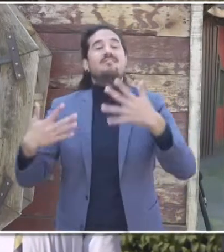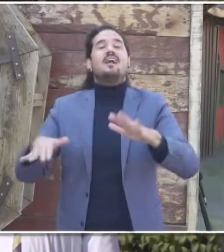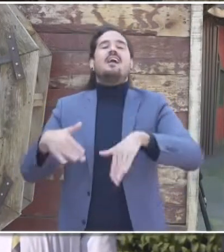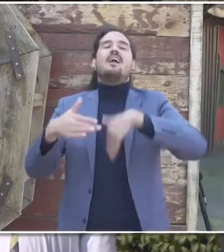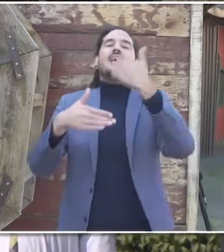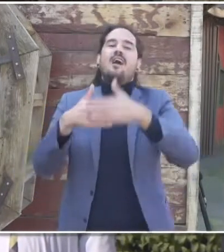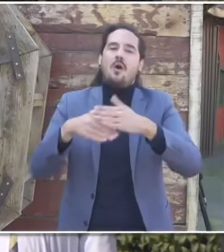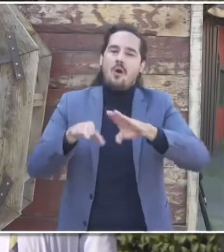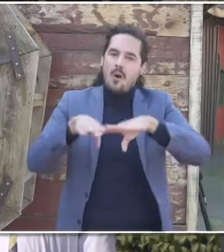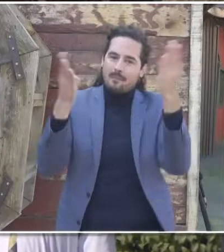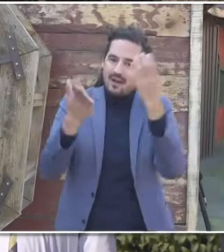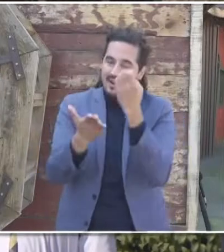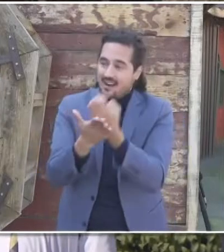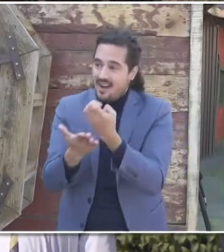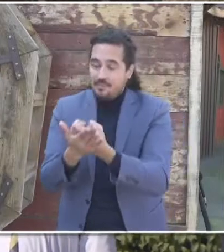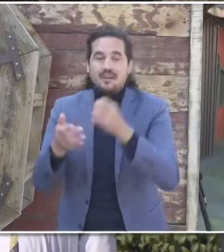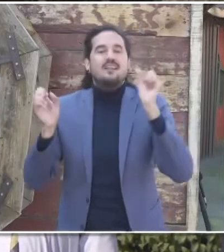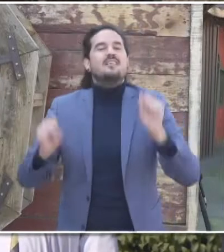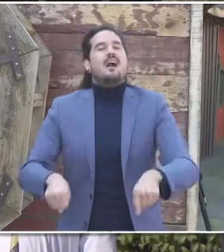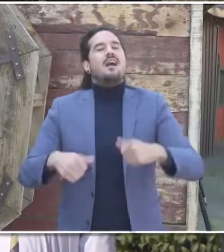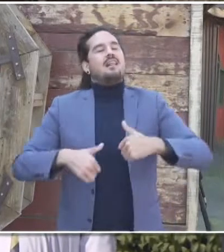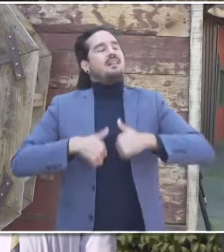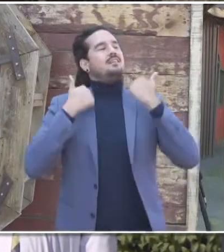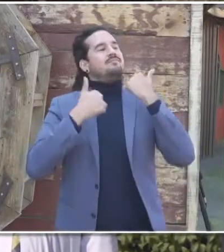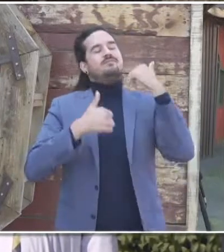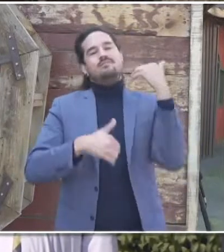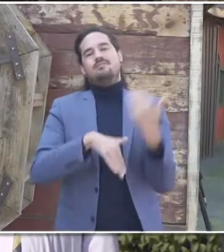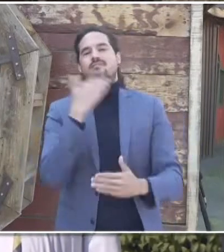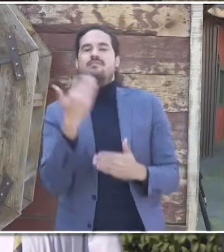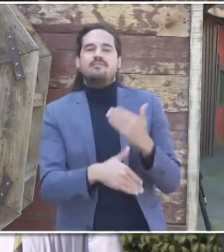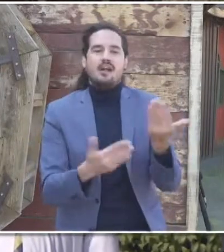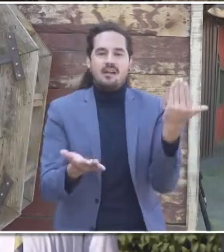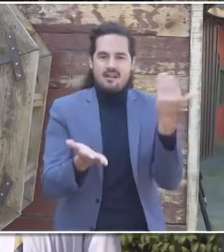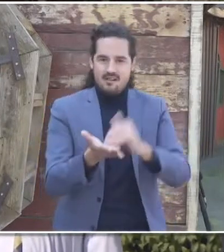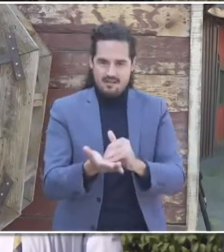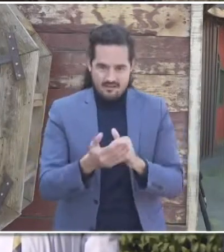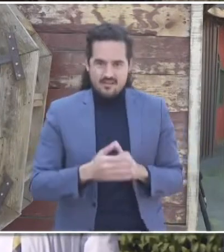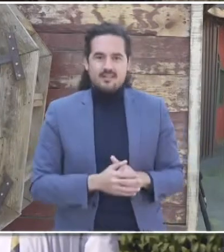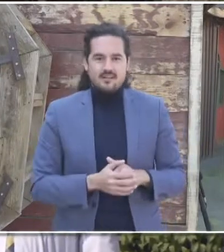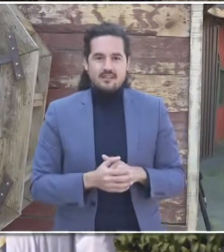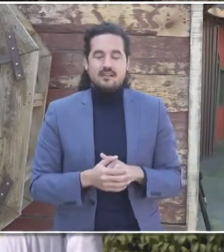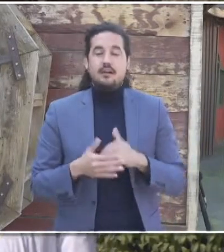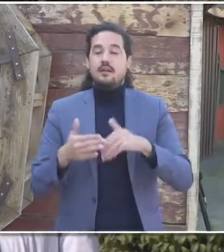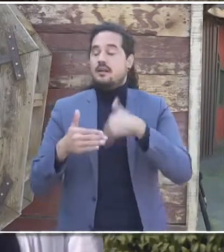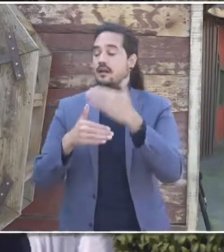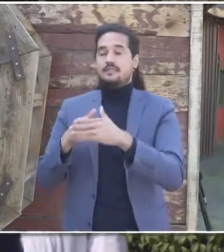like to introduce Assemblymember Joaquina Rambla. If you would please come forward.